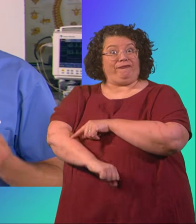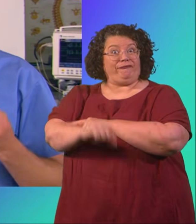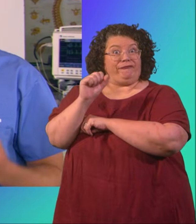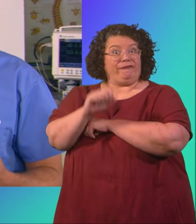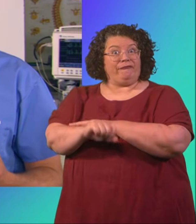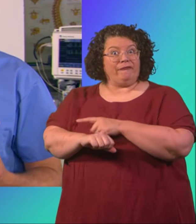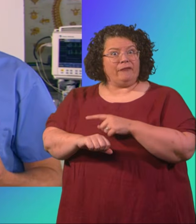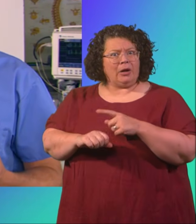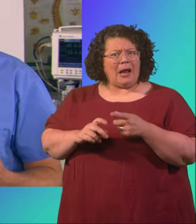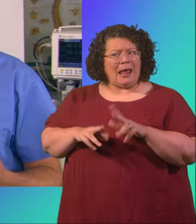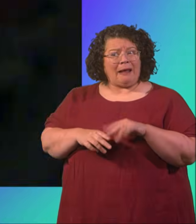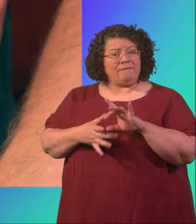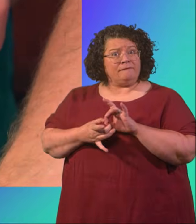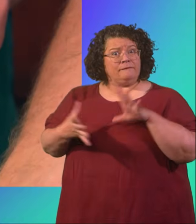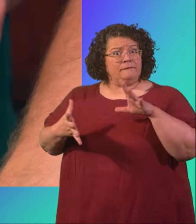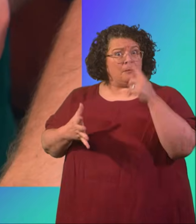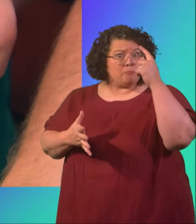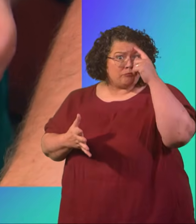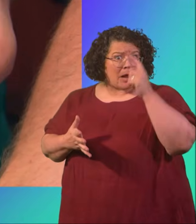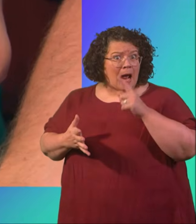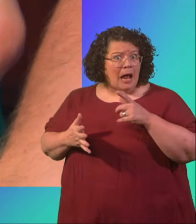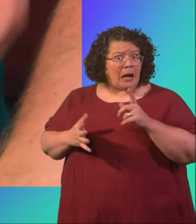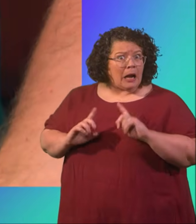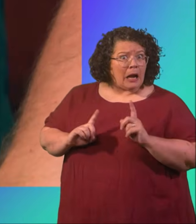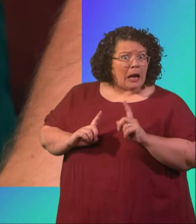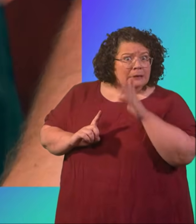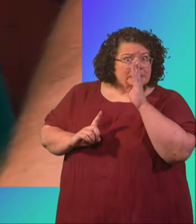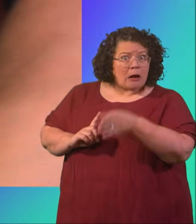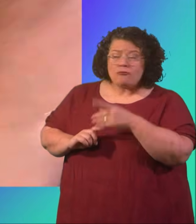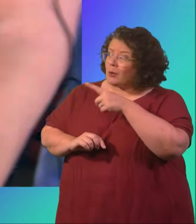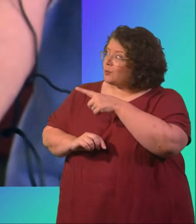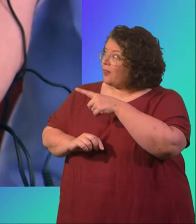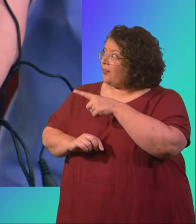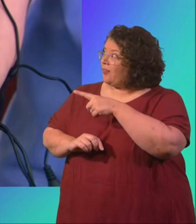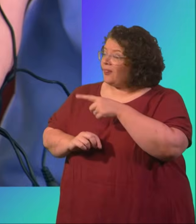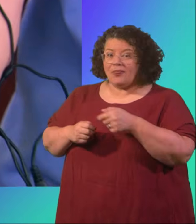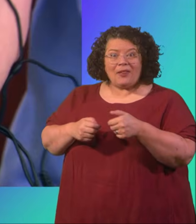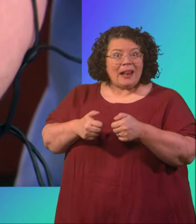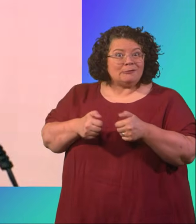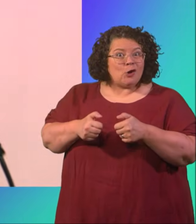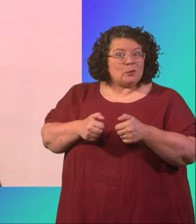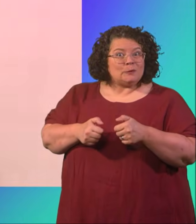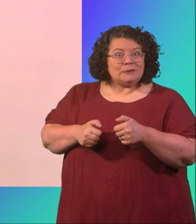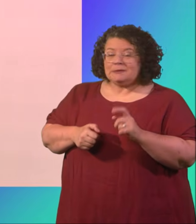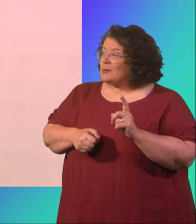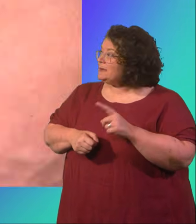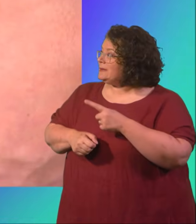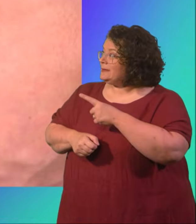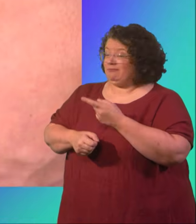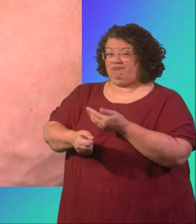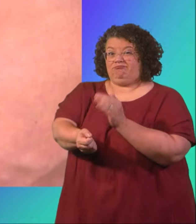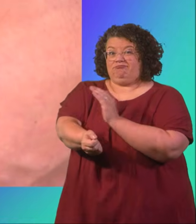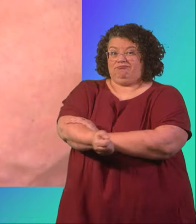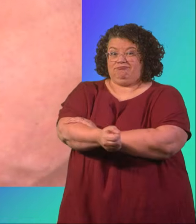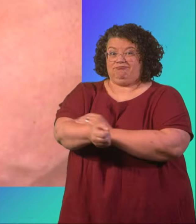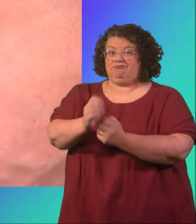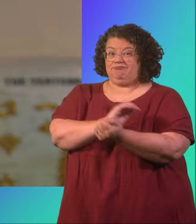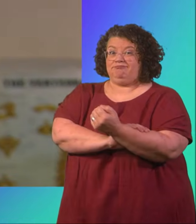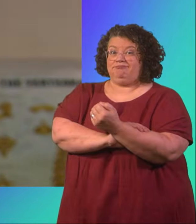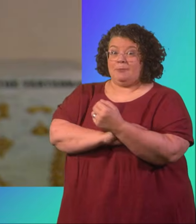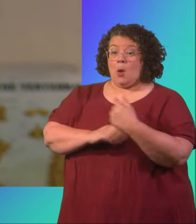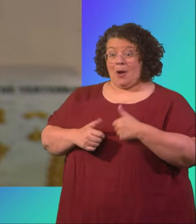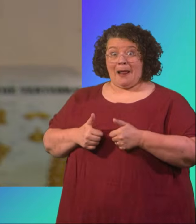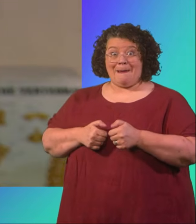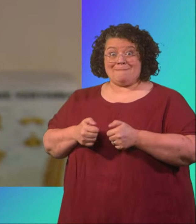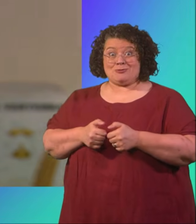muscle directly with these electrodes? I'm attaching electricity conducting pads to Chris's arms. When I press these buttons,